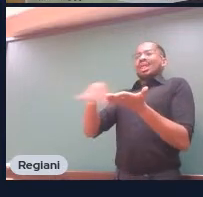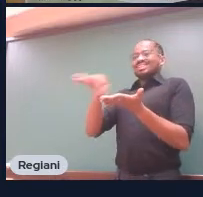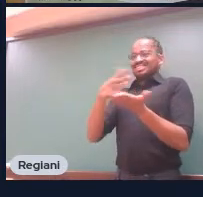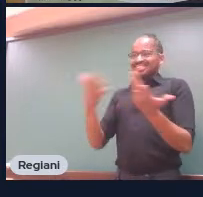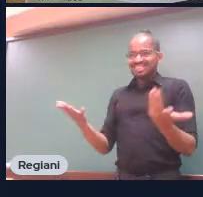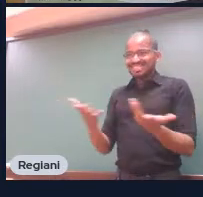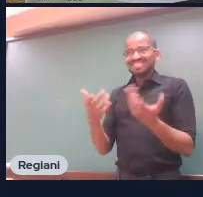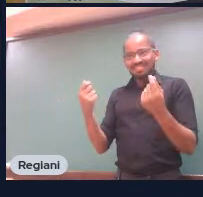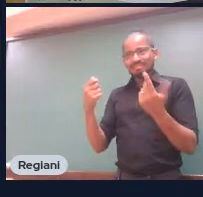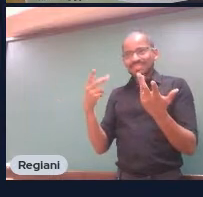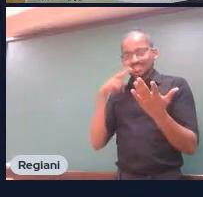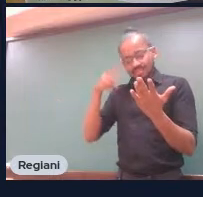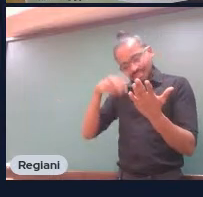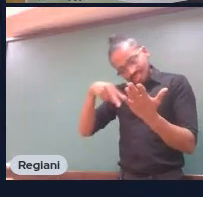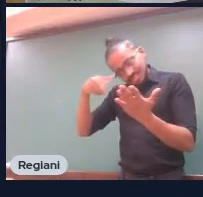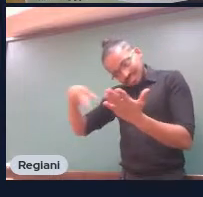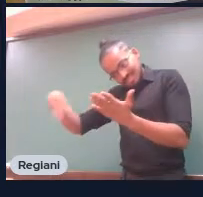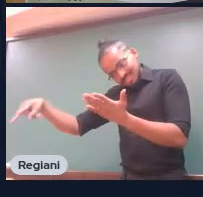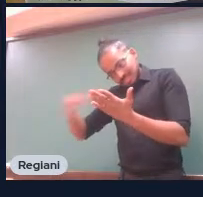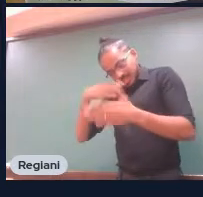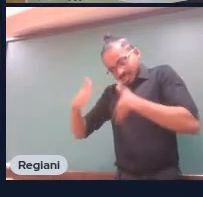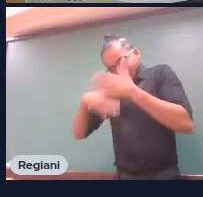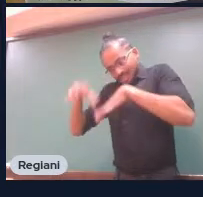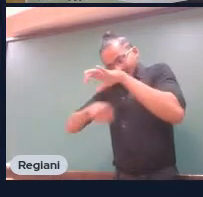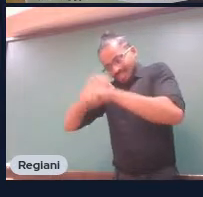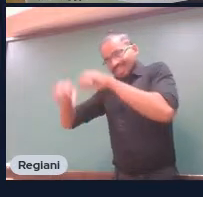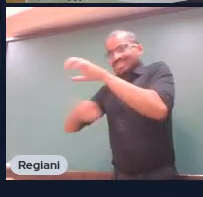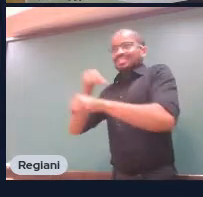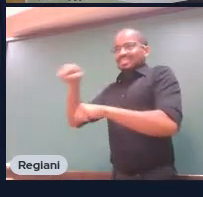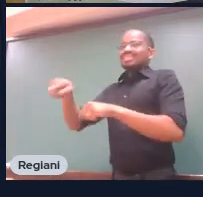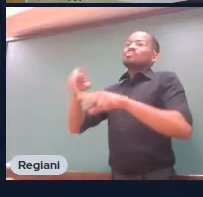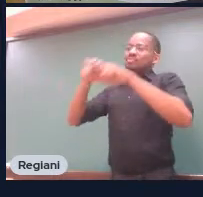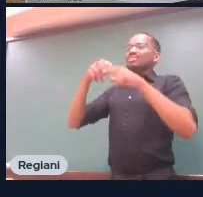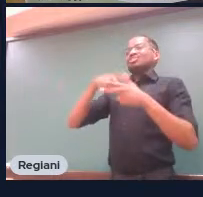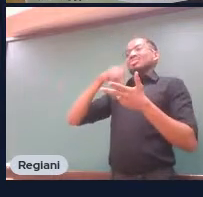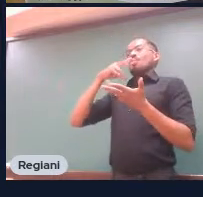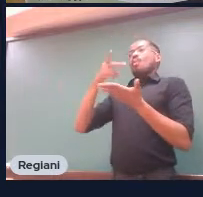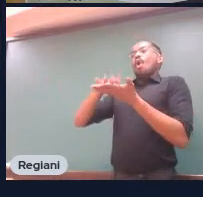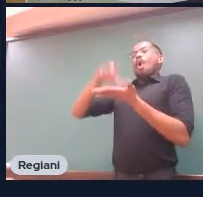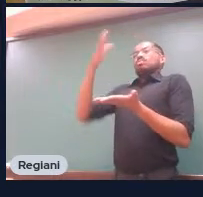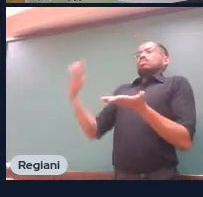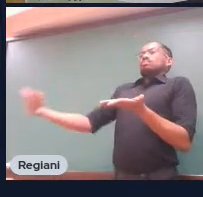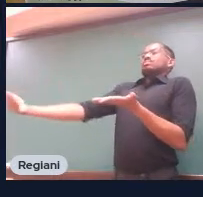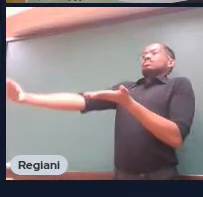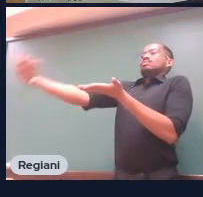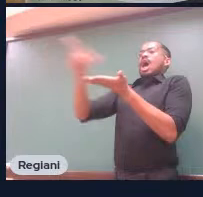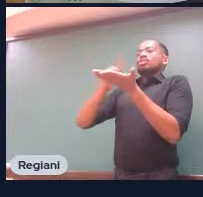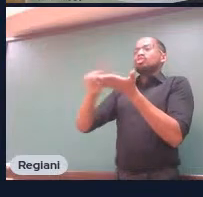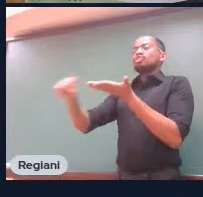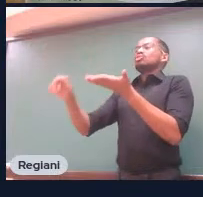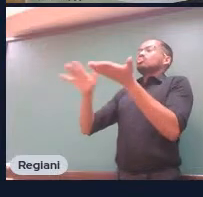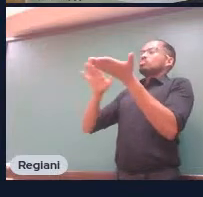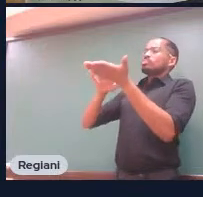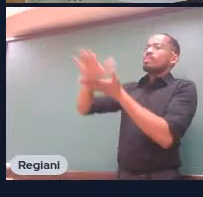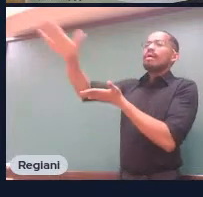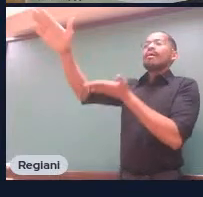me, everything you add to your big database, your corpus of everything that has been published.